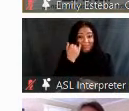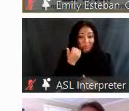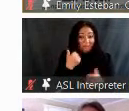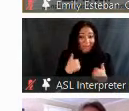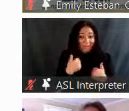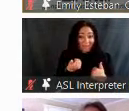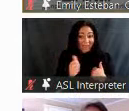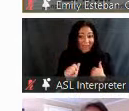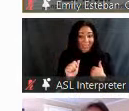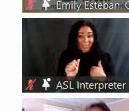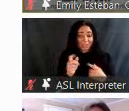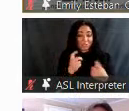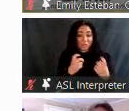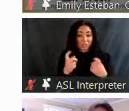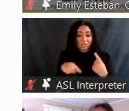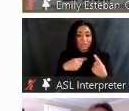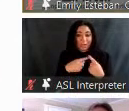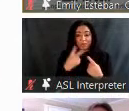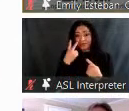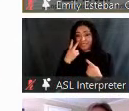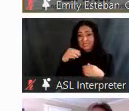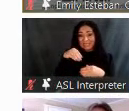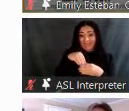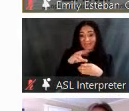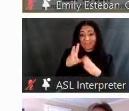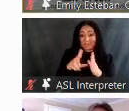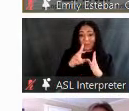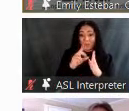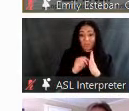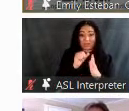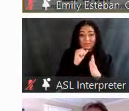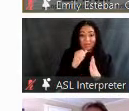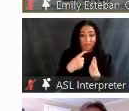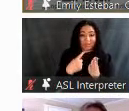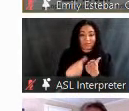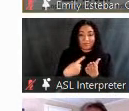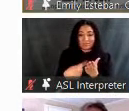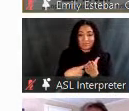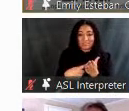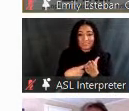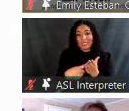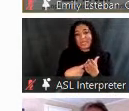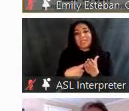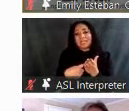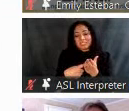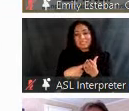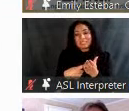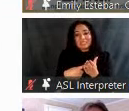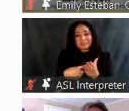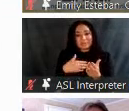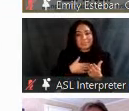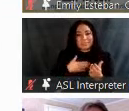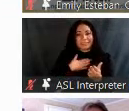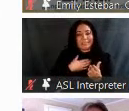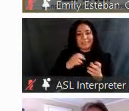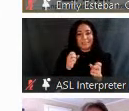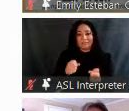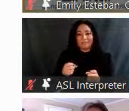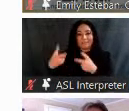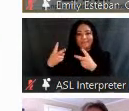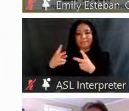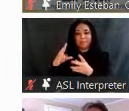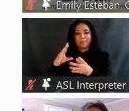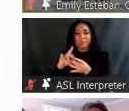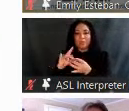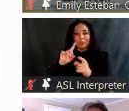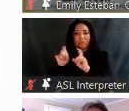about what you may have seen in the video that doesn't get covered in the high-level overview by Dr. Fuller today, please put those questions in discourse and we